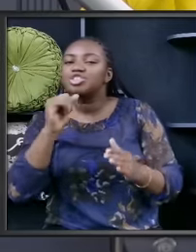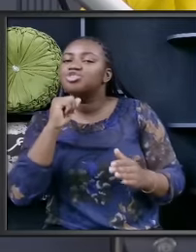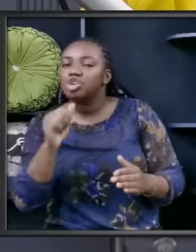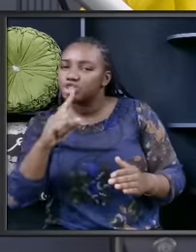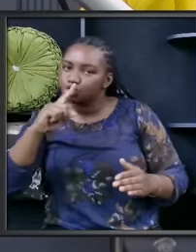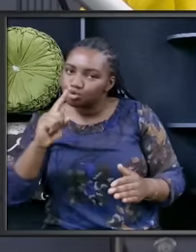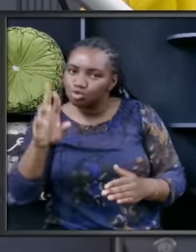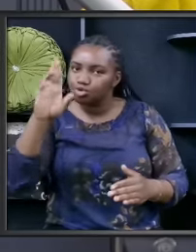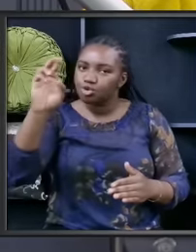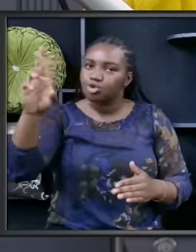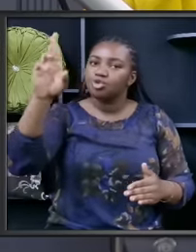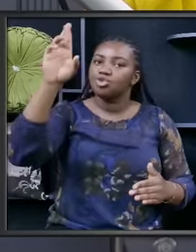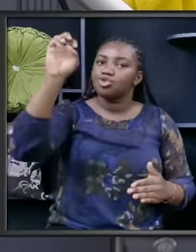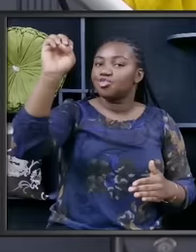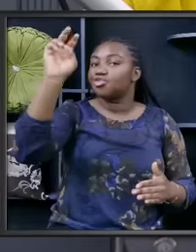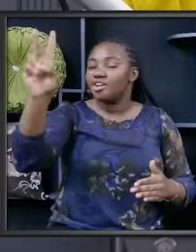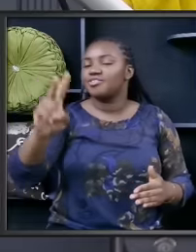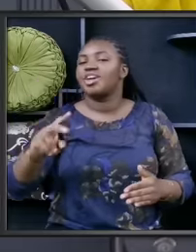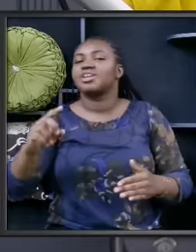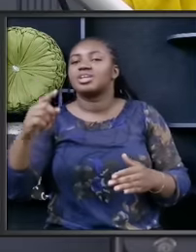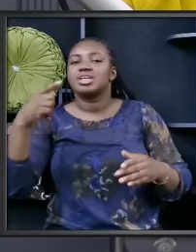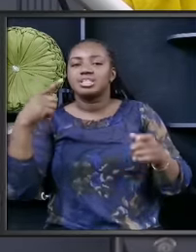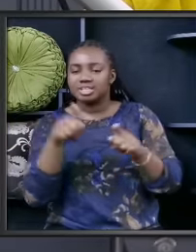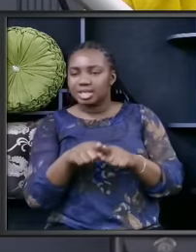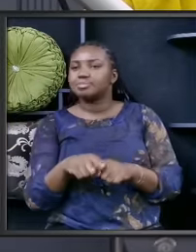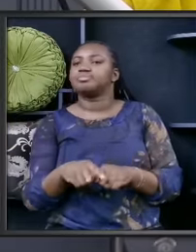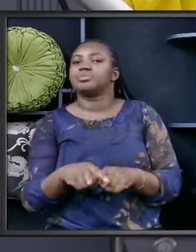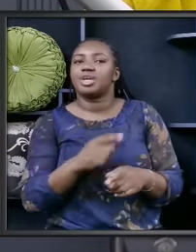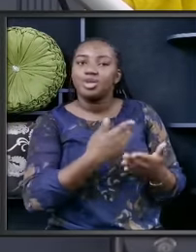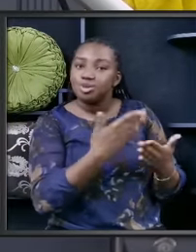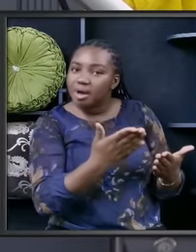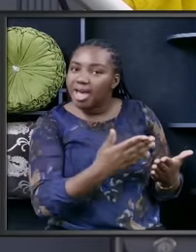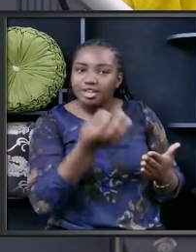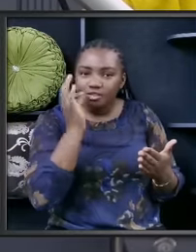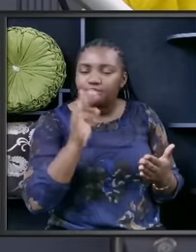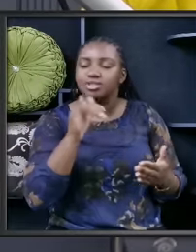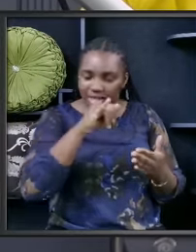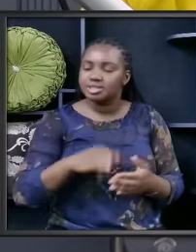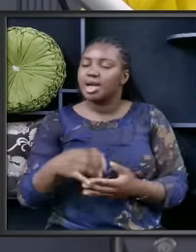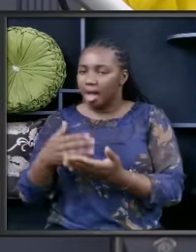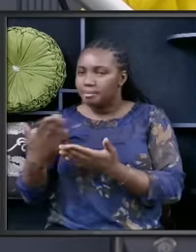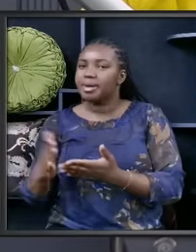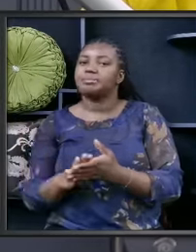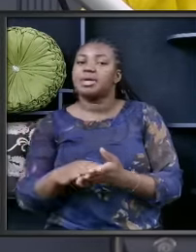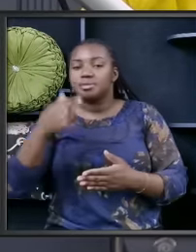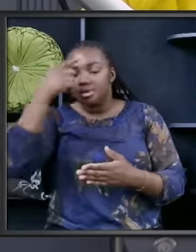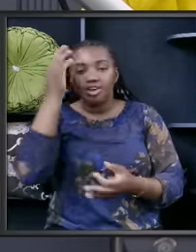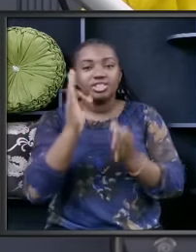reach home. You buy the watermelon? But I buy the watermelon, sir. Okay. I reach, I serve him. Because if